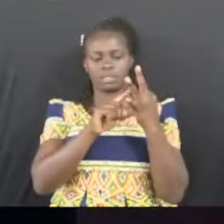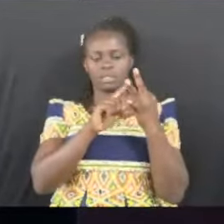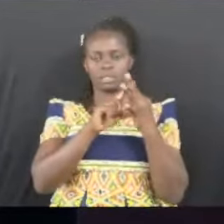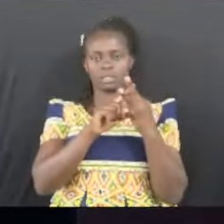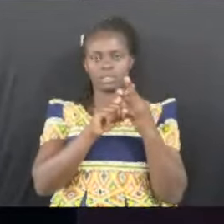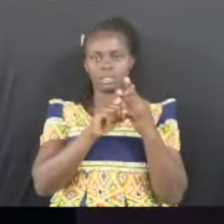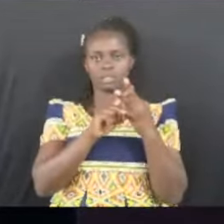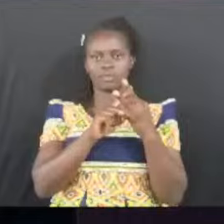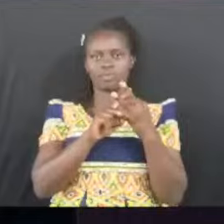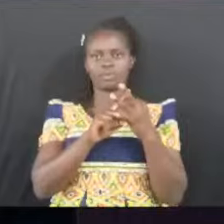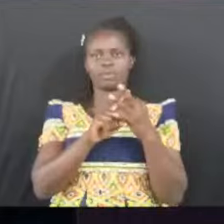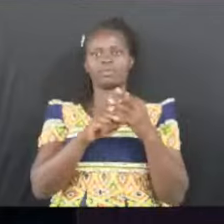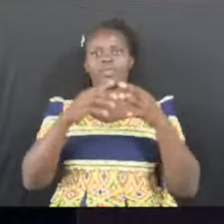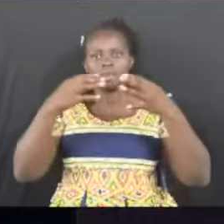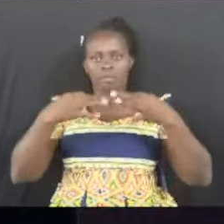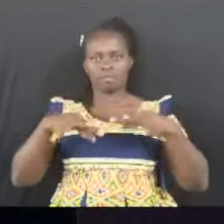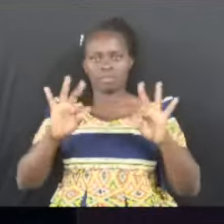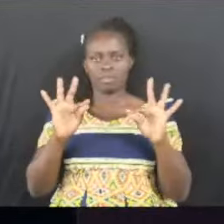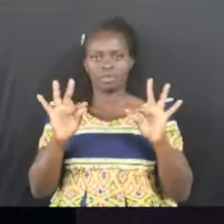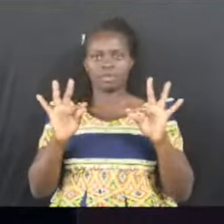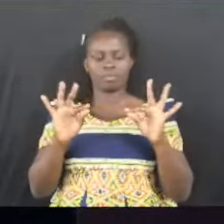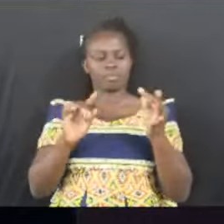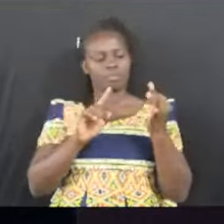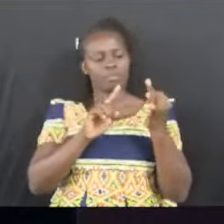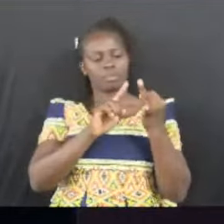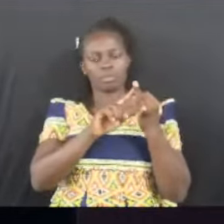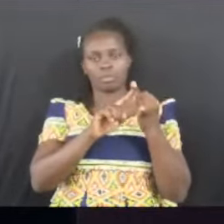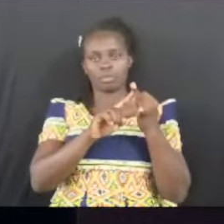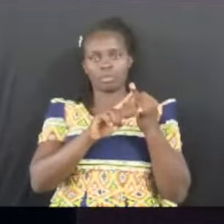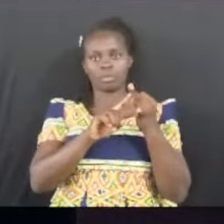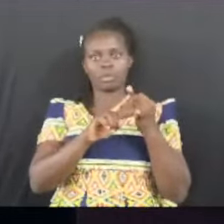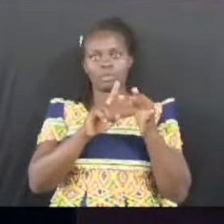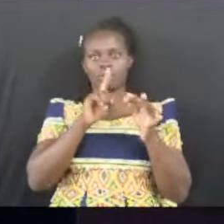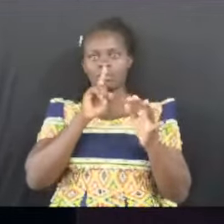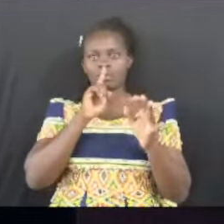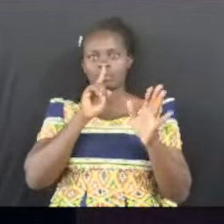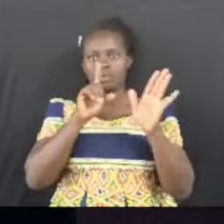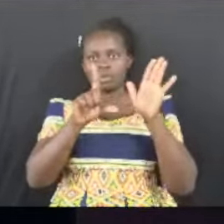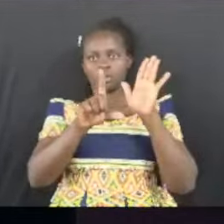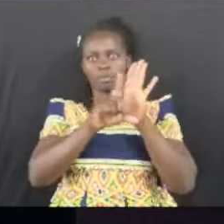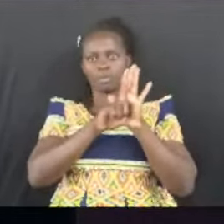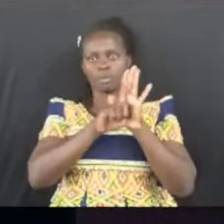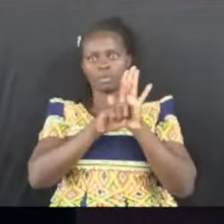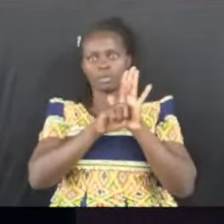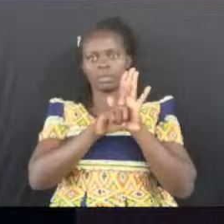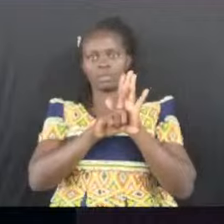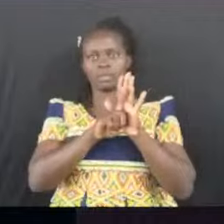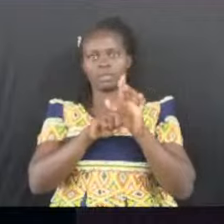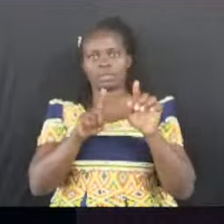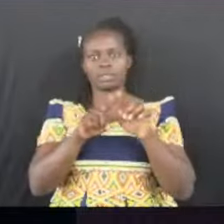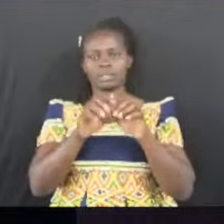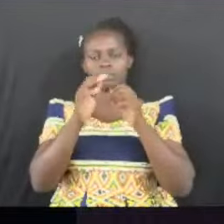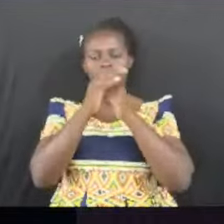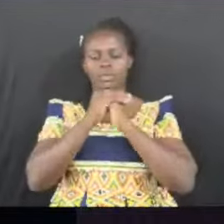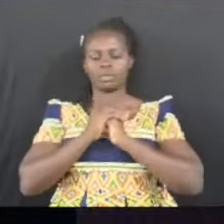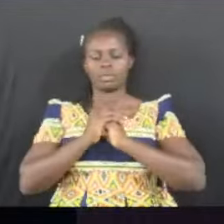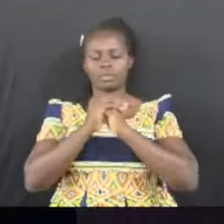This liberation, covenant, and worship were framed in the context of the